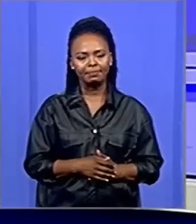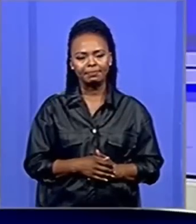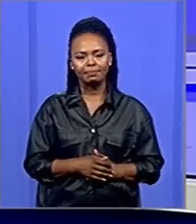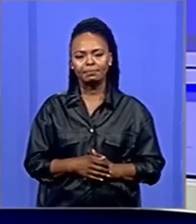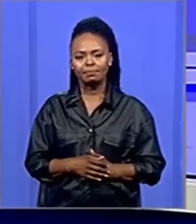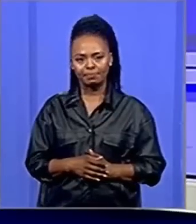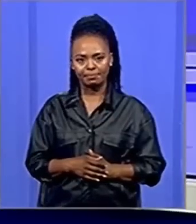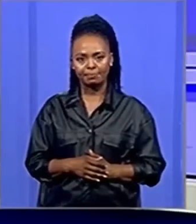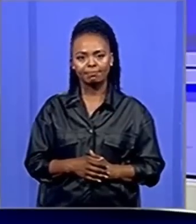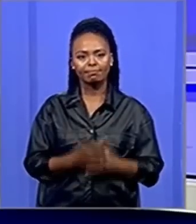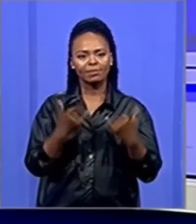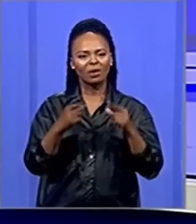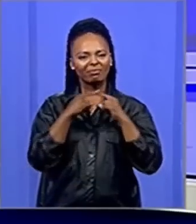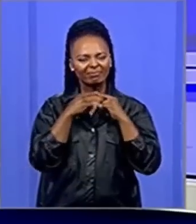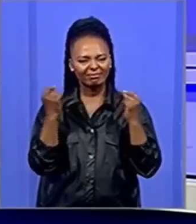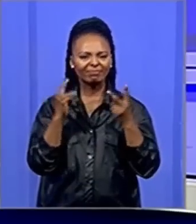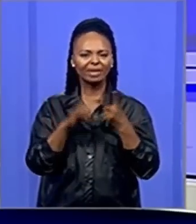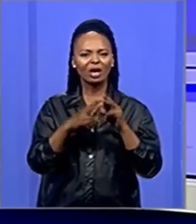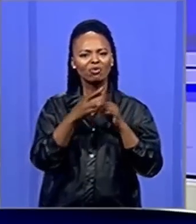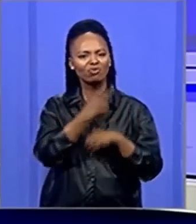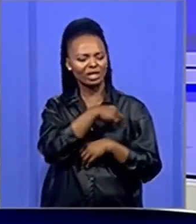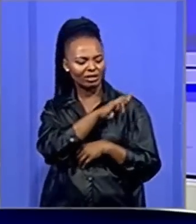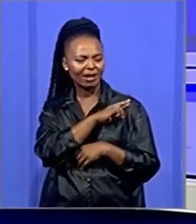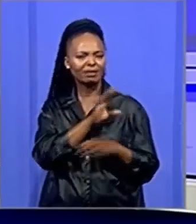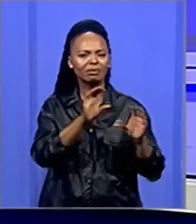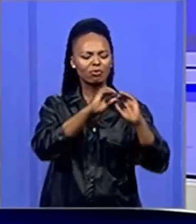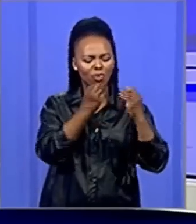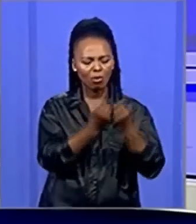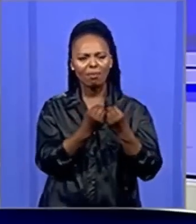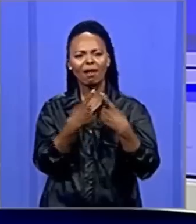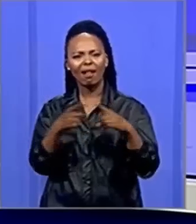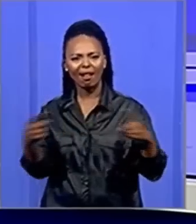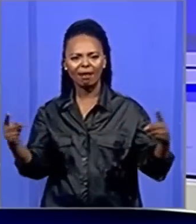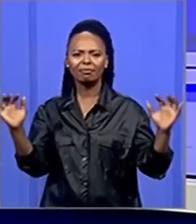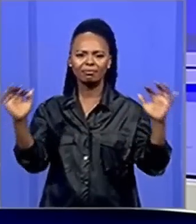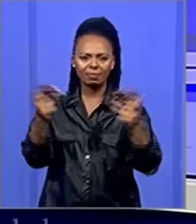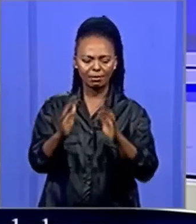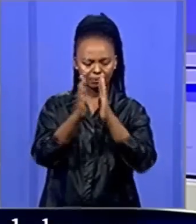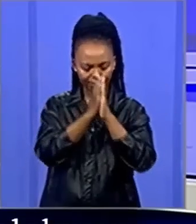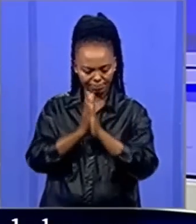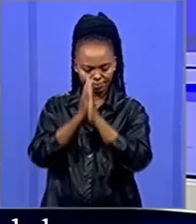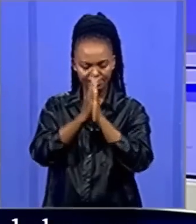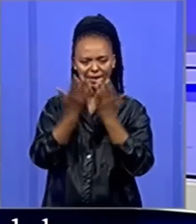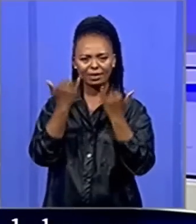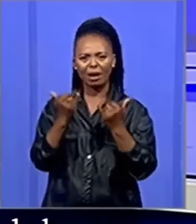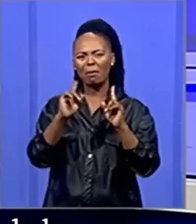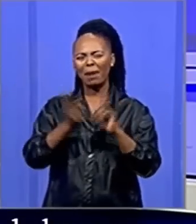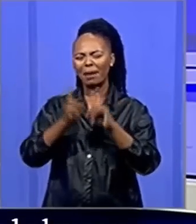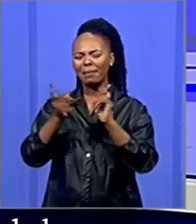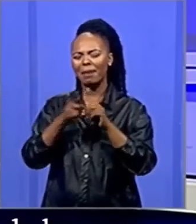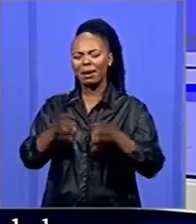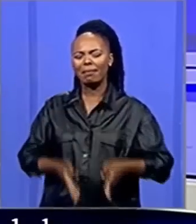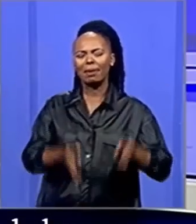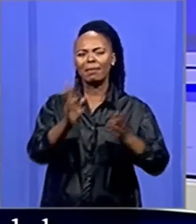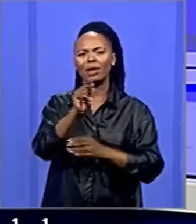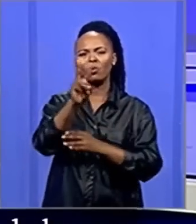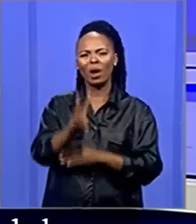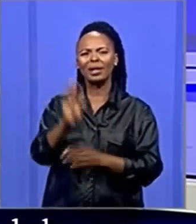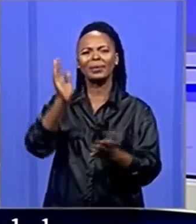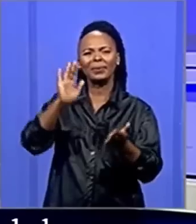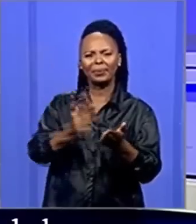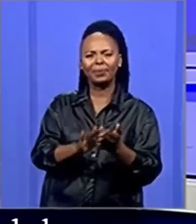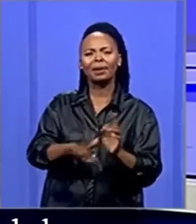Mekgatlo ya ditumelo tse fapaneng le sepolesa profenseng ya Limpopo e ne itshwere mosebetsi wa ho rapella ho fokotseha ha dikotsi mmileng o moholo wa N1 ka ntlenyana